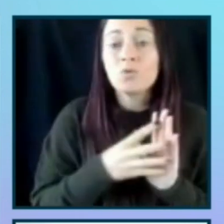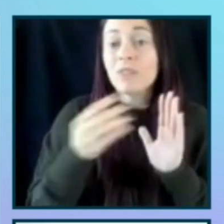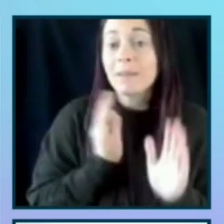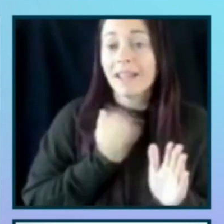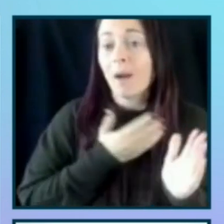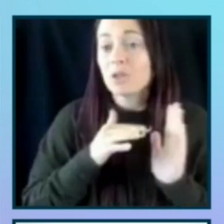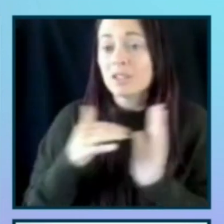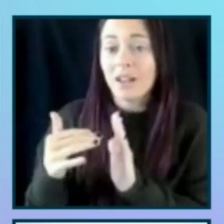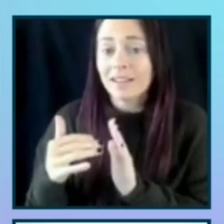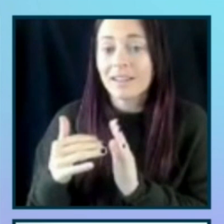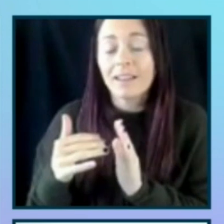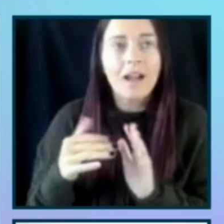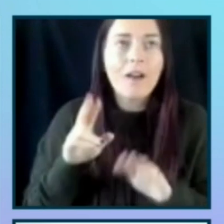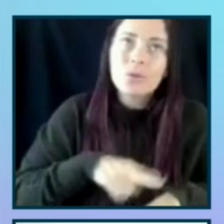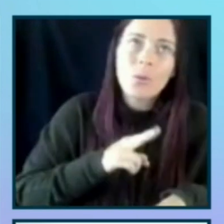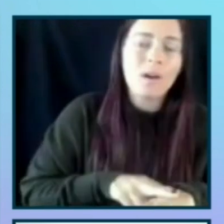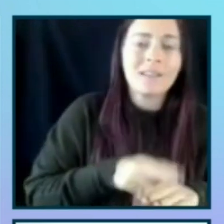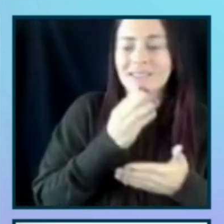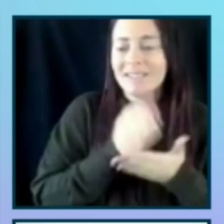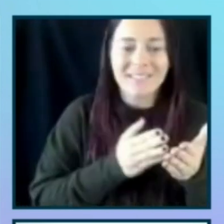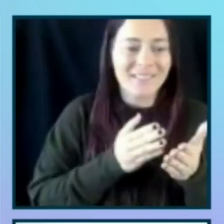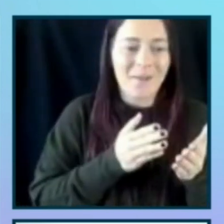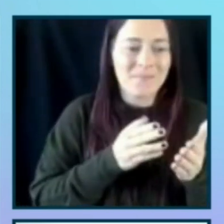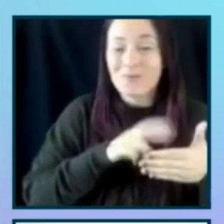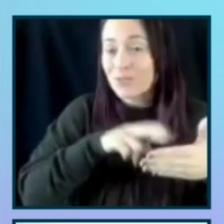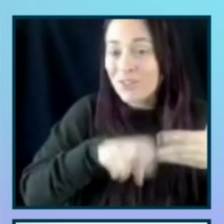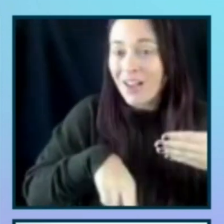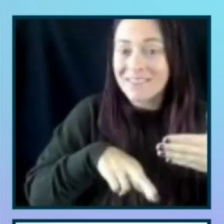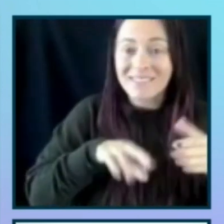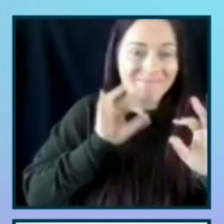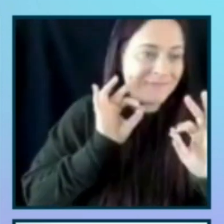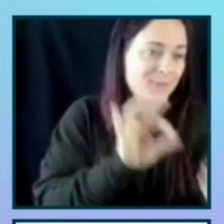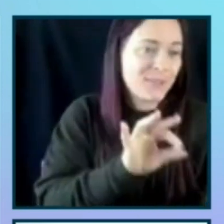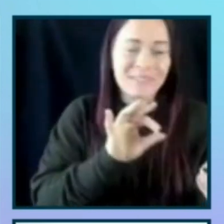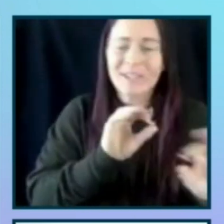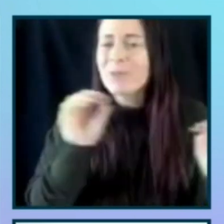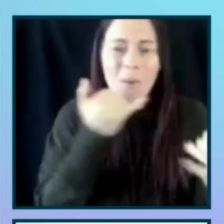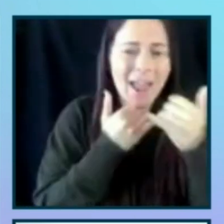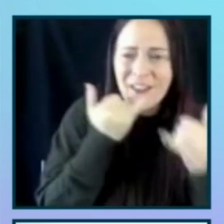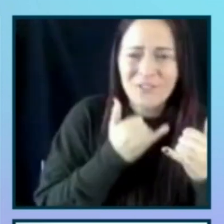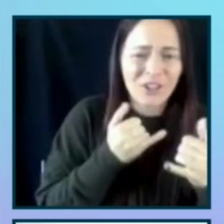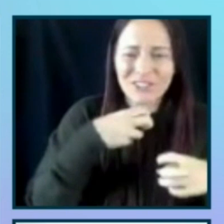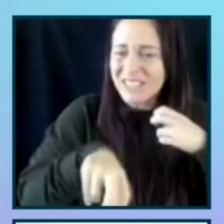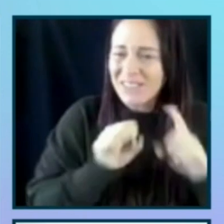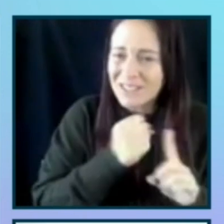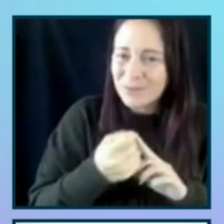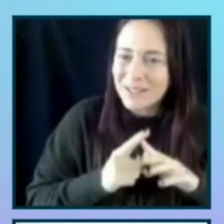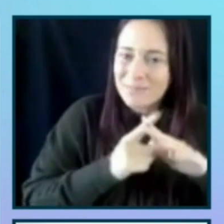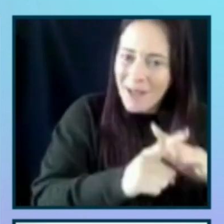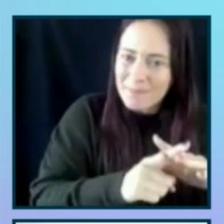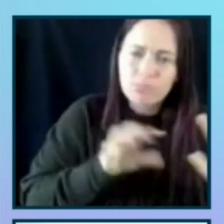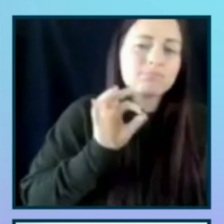you're going to prepare for those happy paths, nice and easy. Those are the routes where there's no errors or tricky situations popping up.